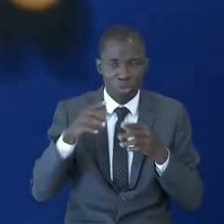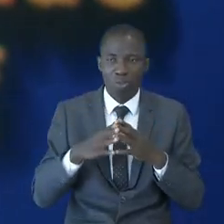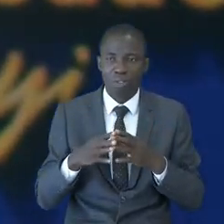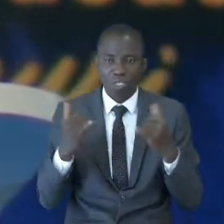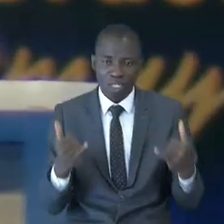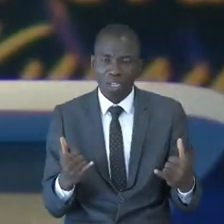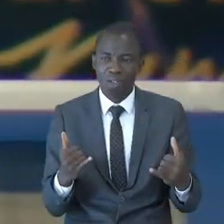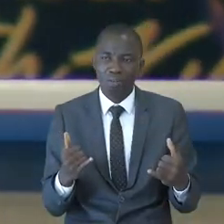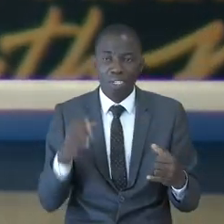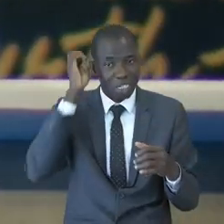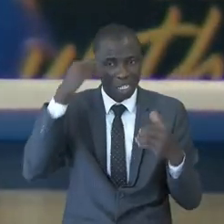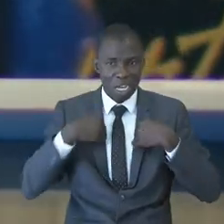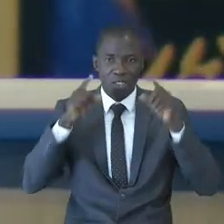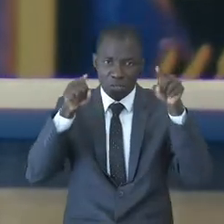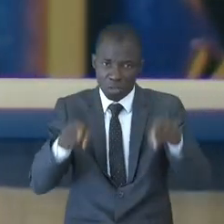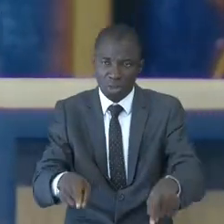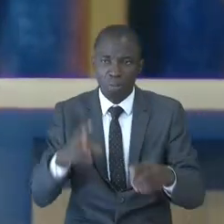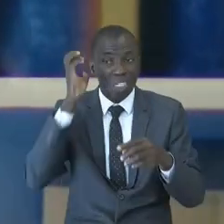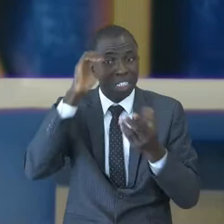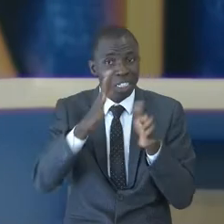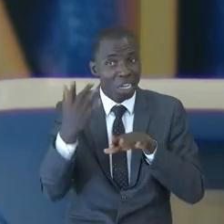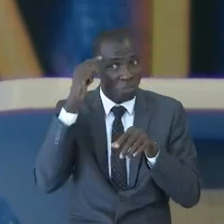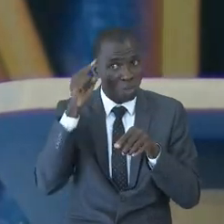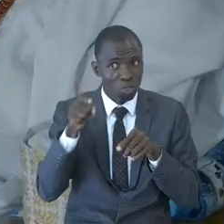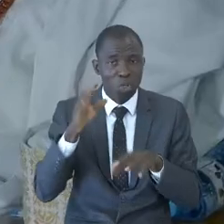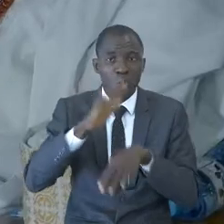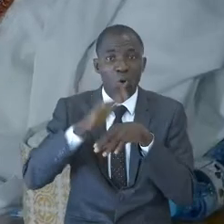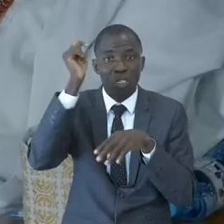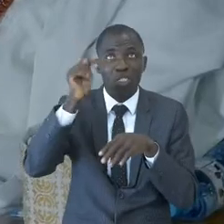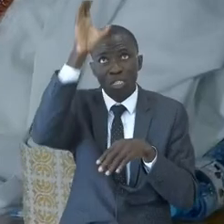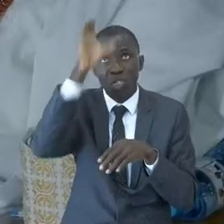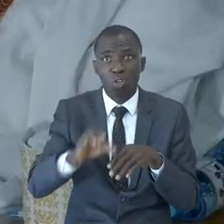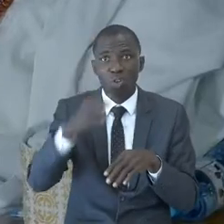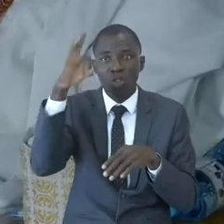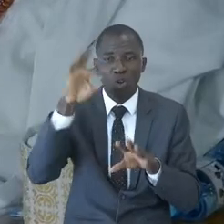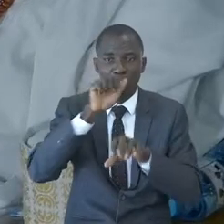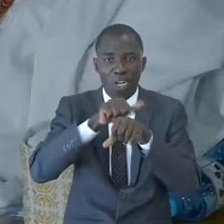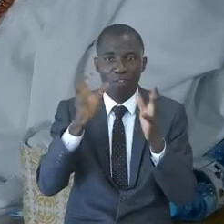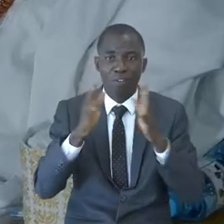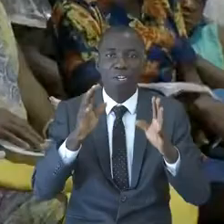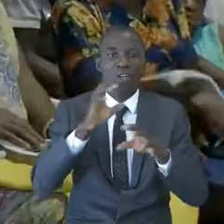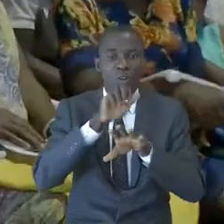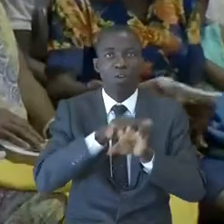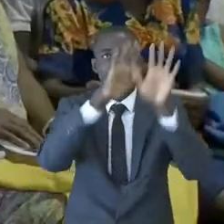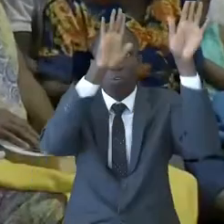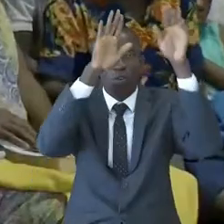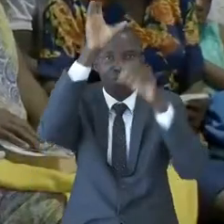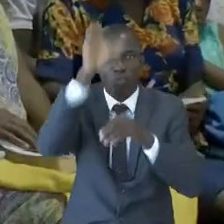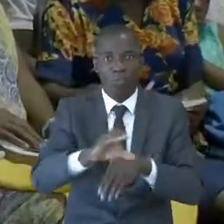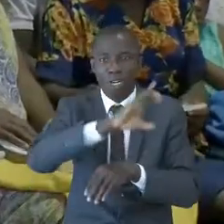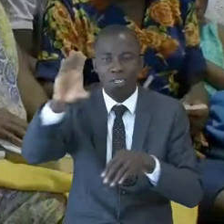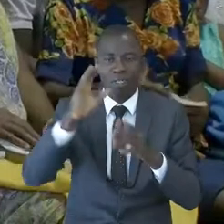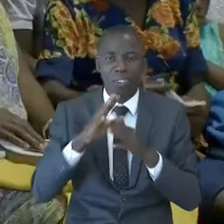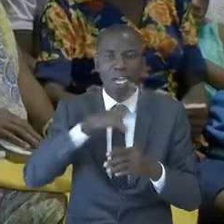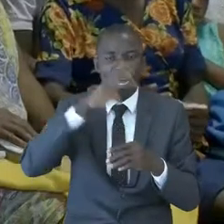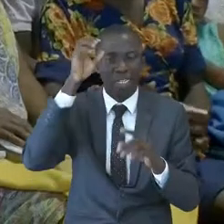Now, he has come. He died for you on the cross of Calvary to become your Redeemer. And